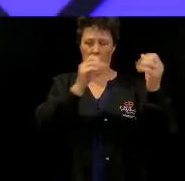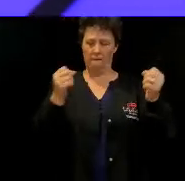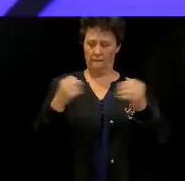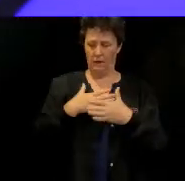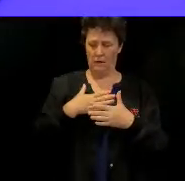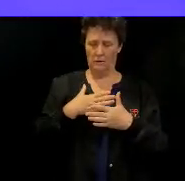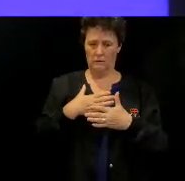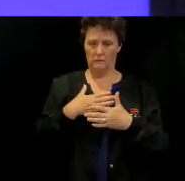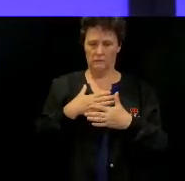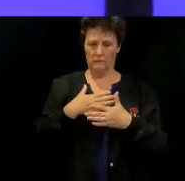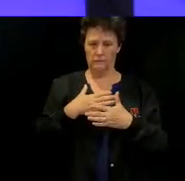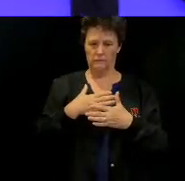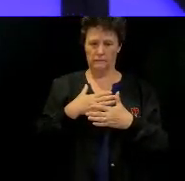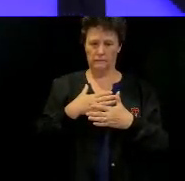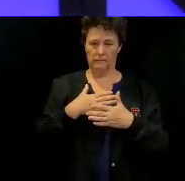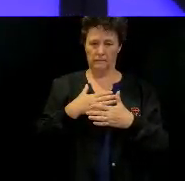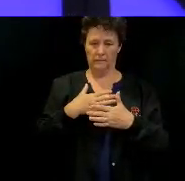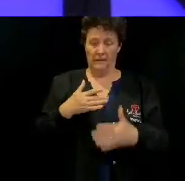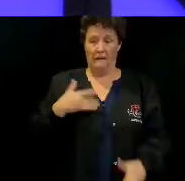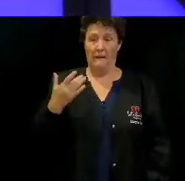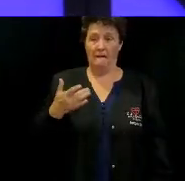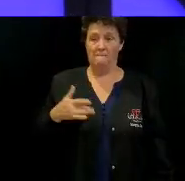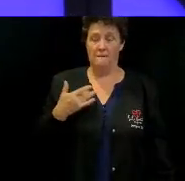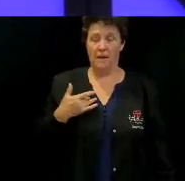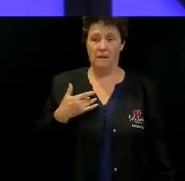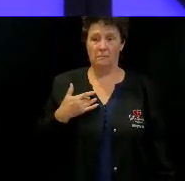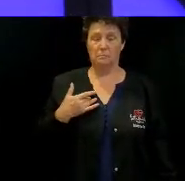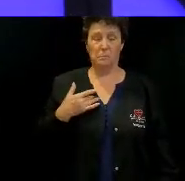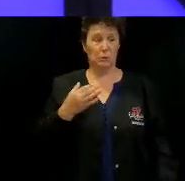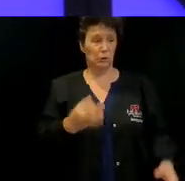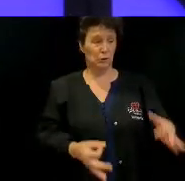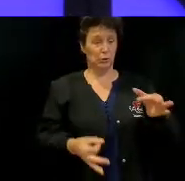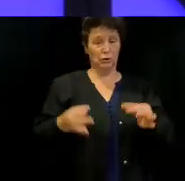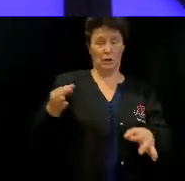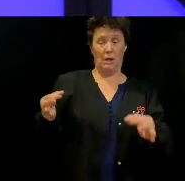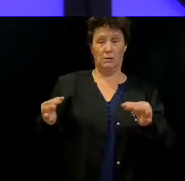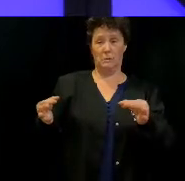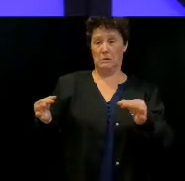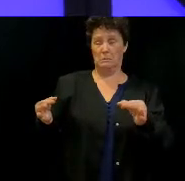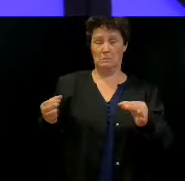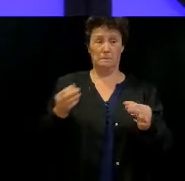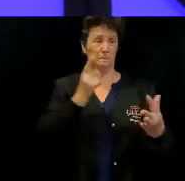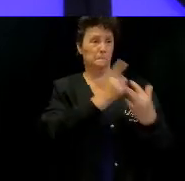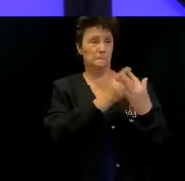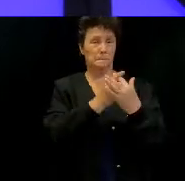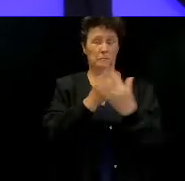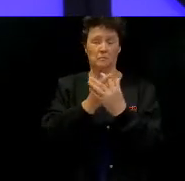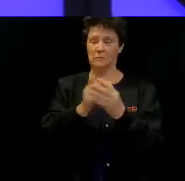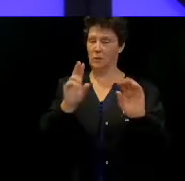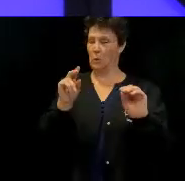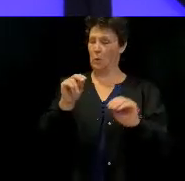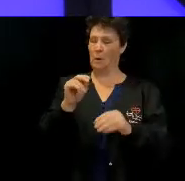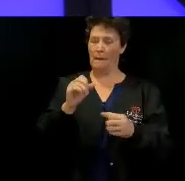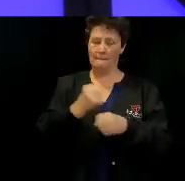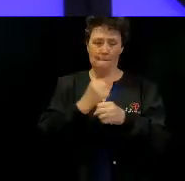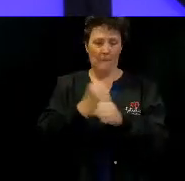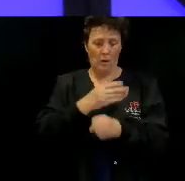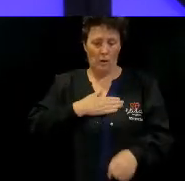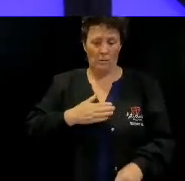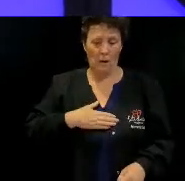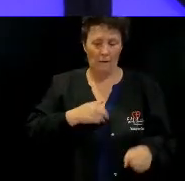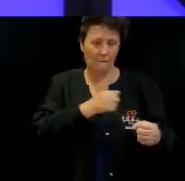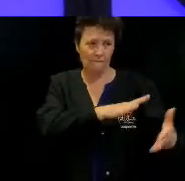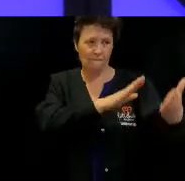Face it. I'm feeling these things. No judgment, no criticism against yourself. You're actually causing your body to face the fears, and it actually